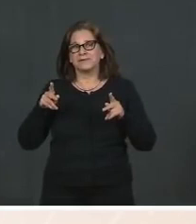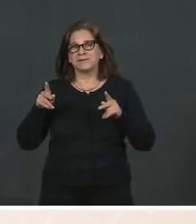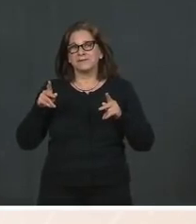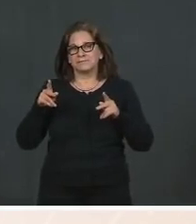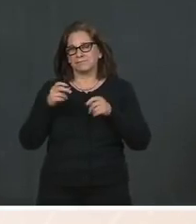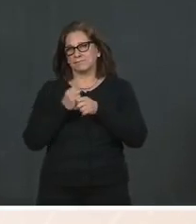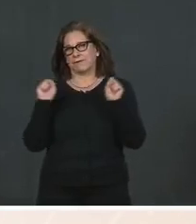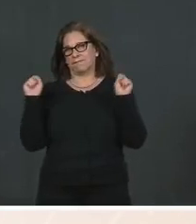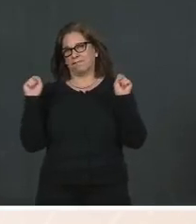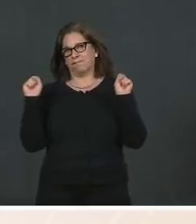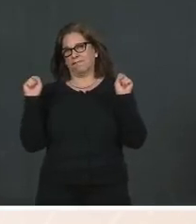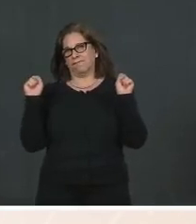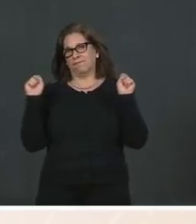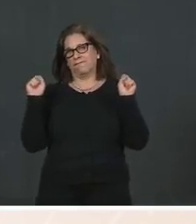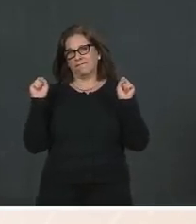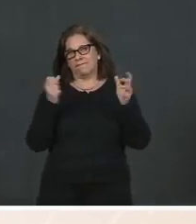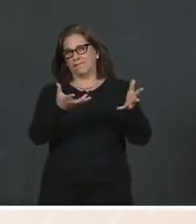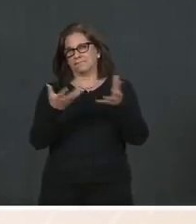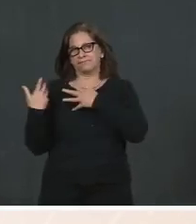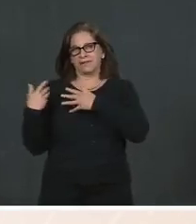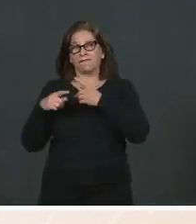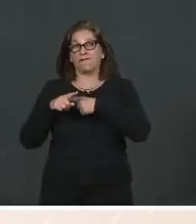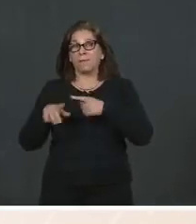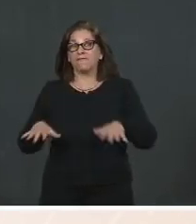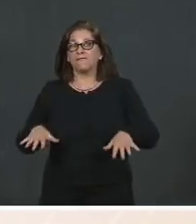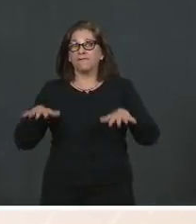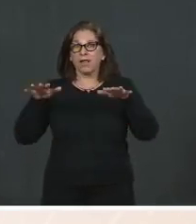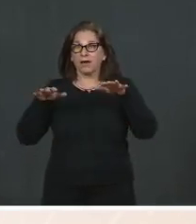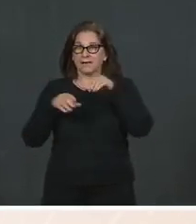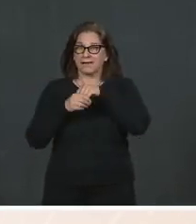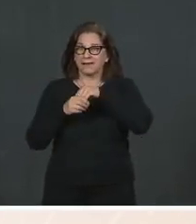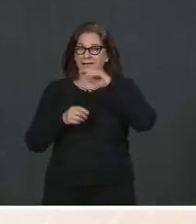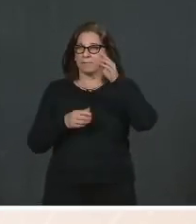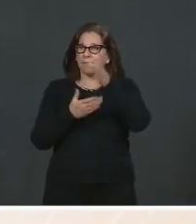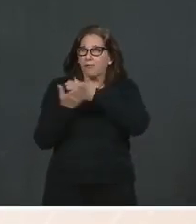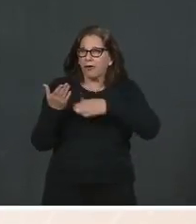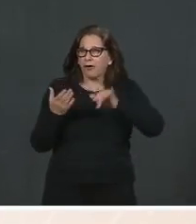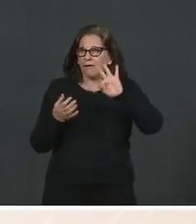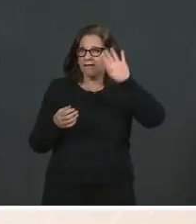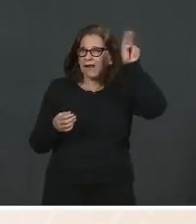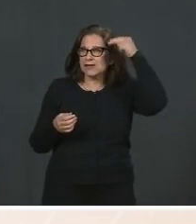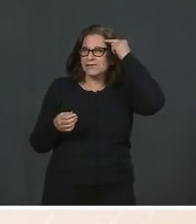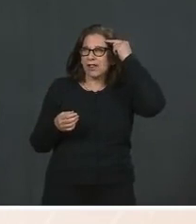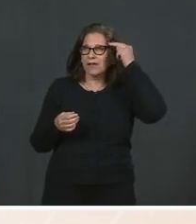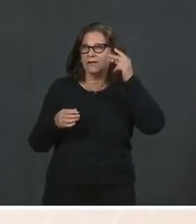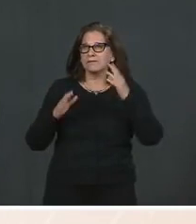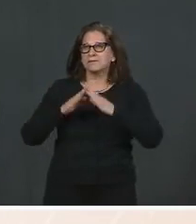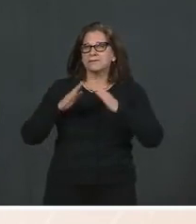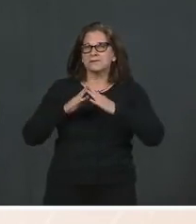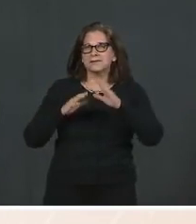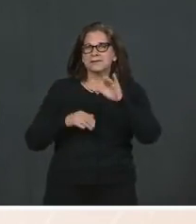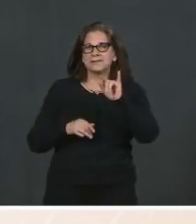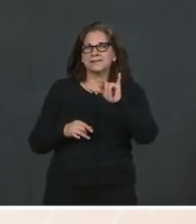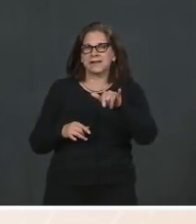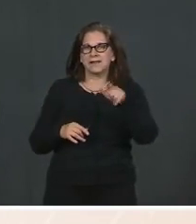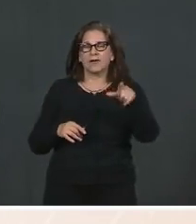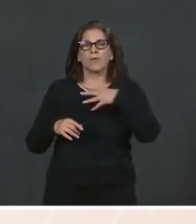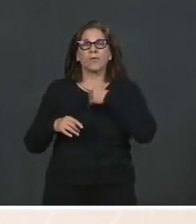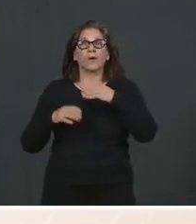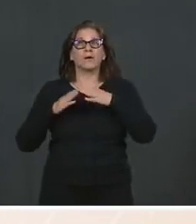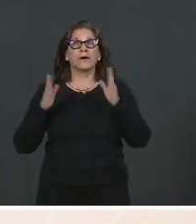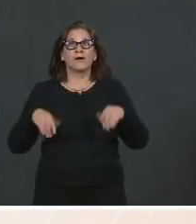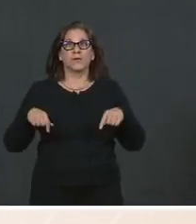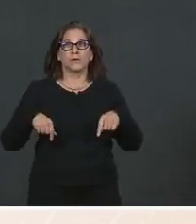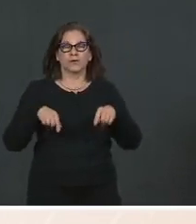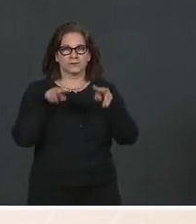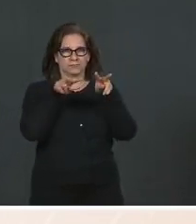roads, including parts of Nashville. The President and the White House continue to monitor the situation very closely and stand at the ready should any